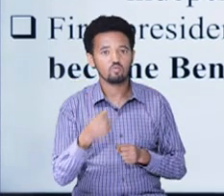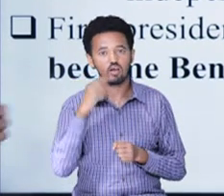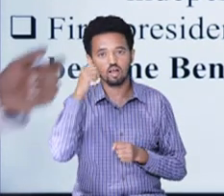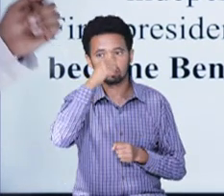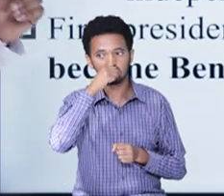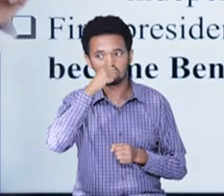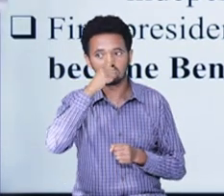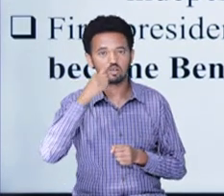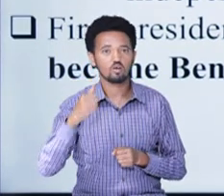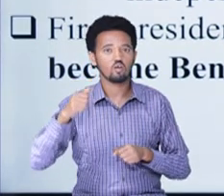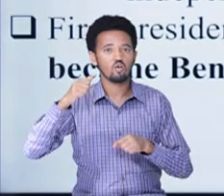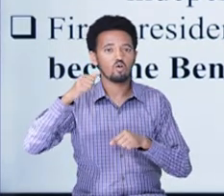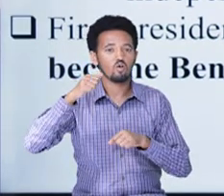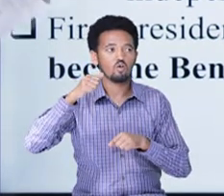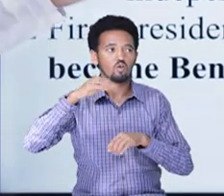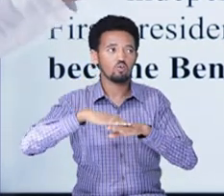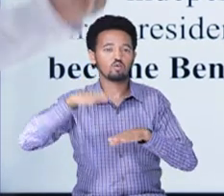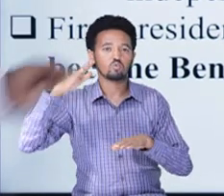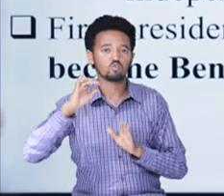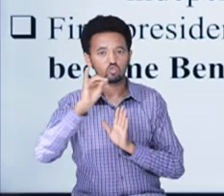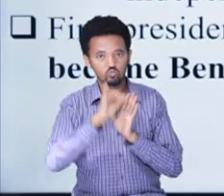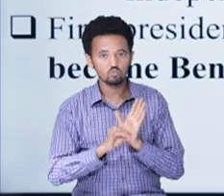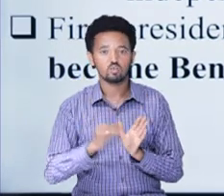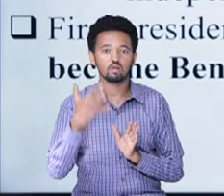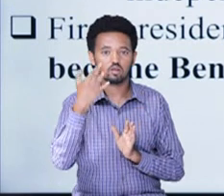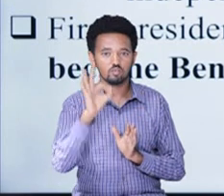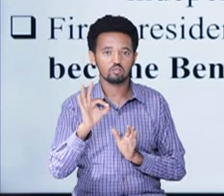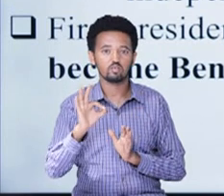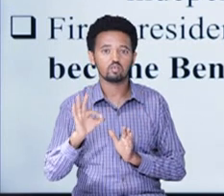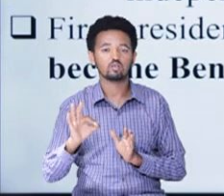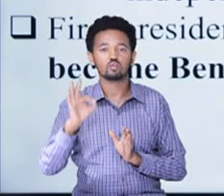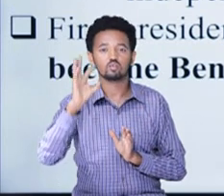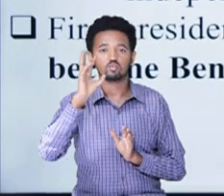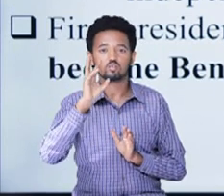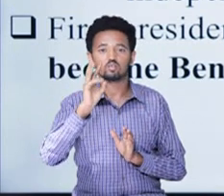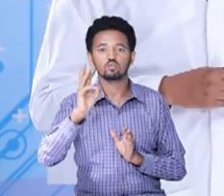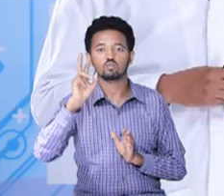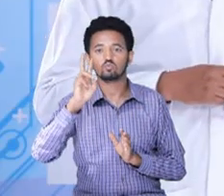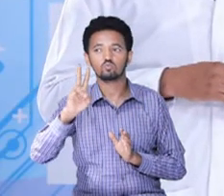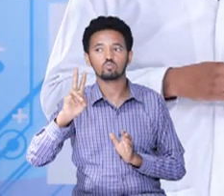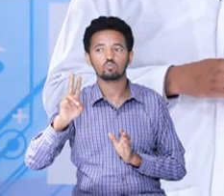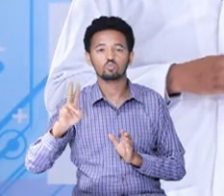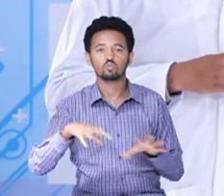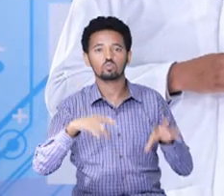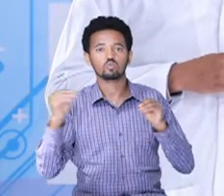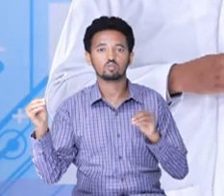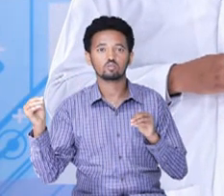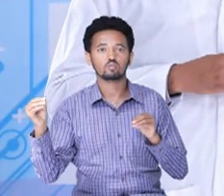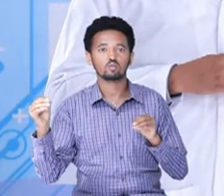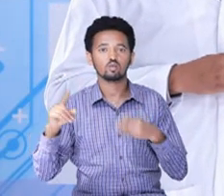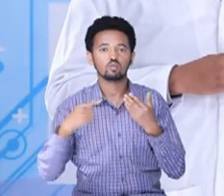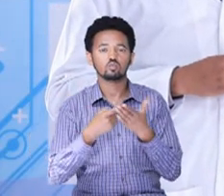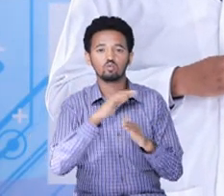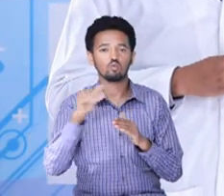Algeria on July 1, 1962. Student, this